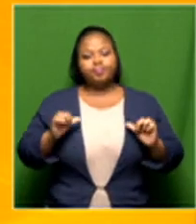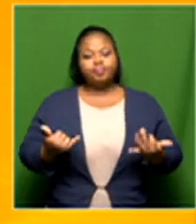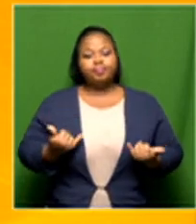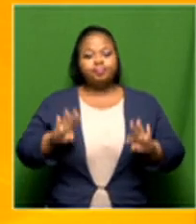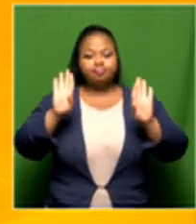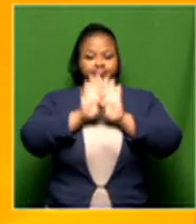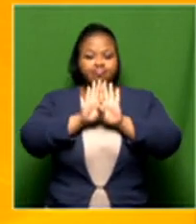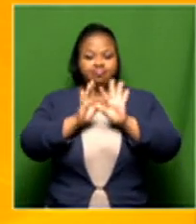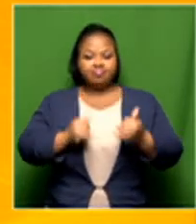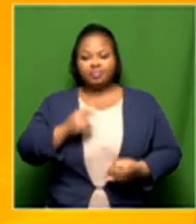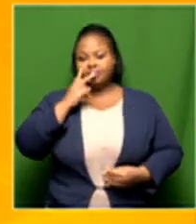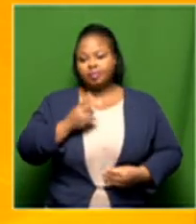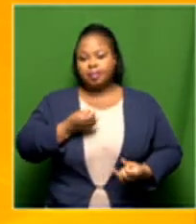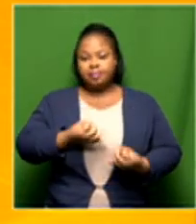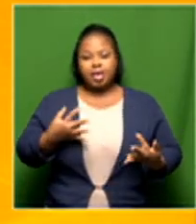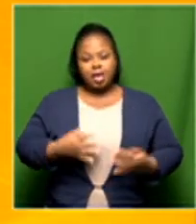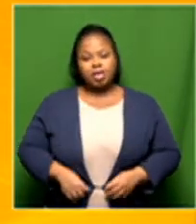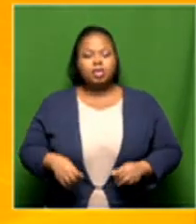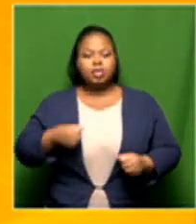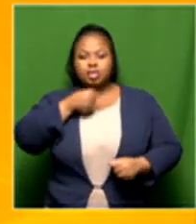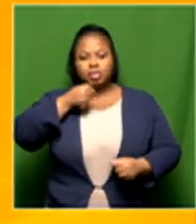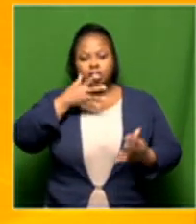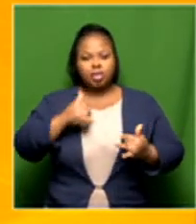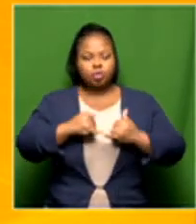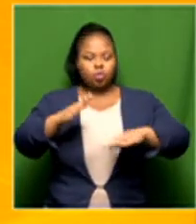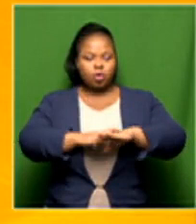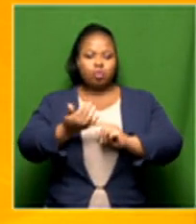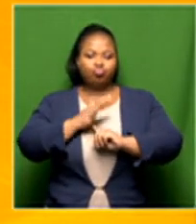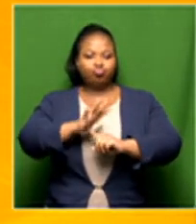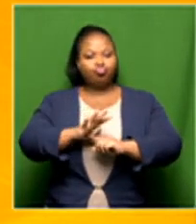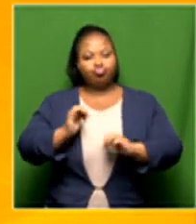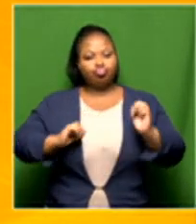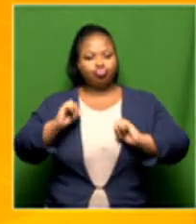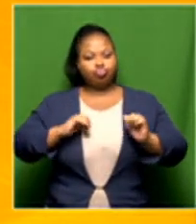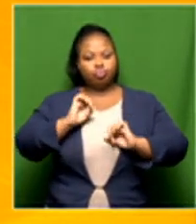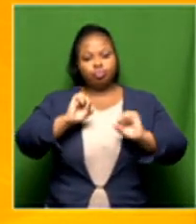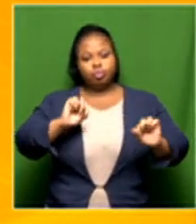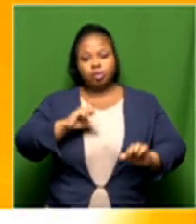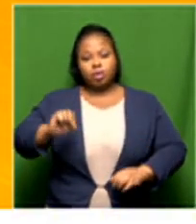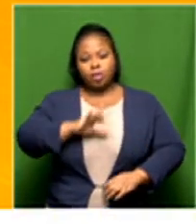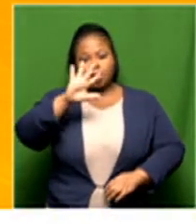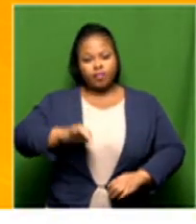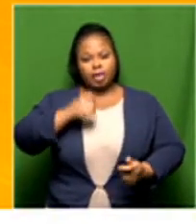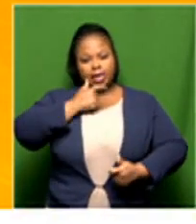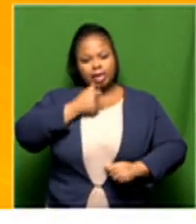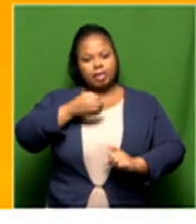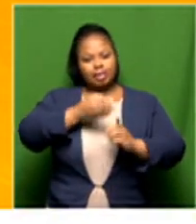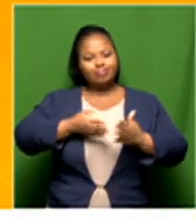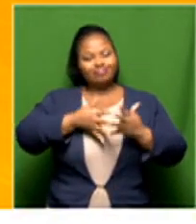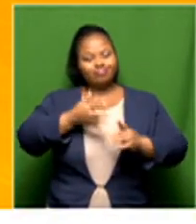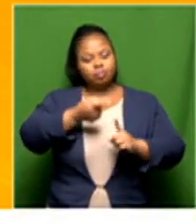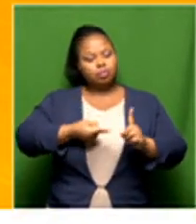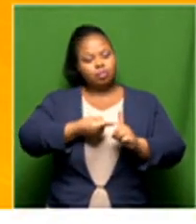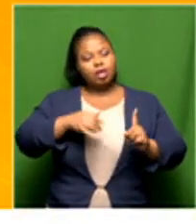The lockdown has seen so many artists using the online platform to showcase their performances. This South African-born comedian, Kevin Fraser,